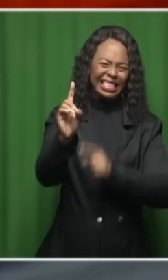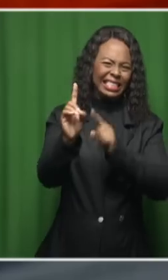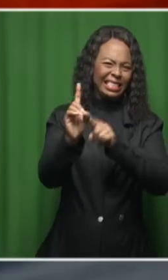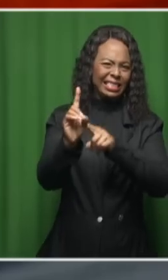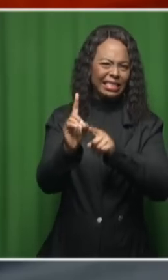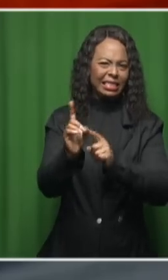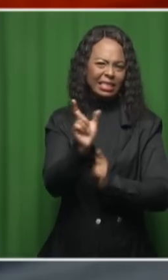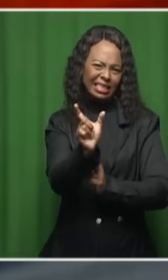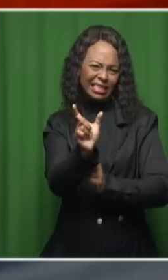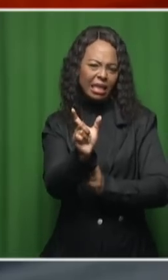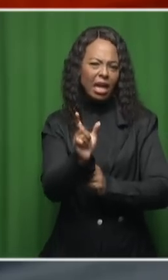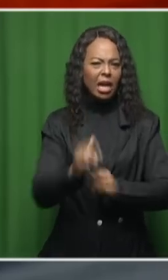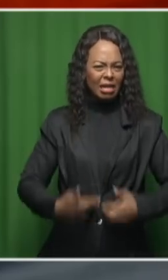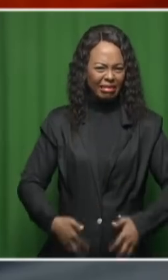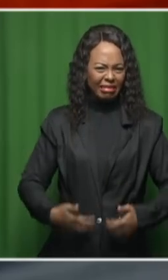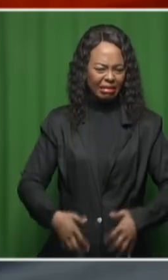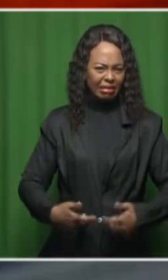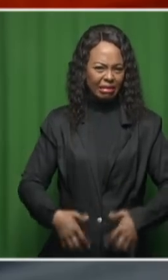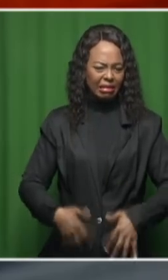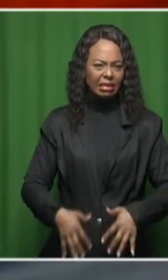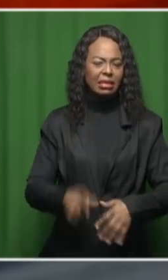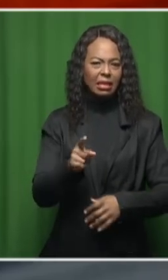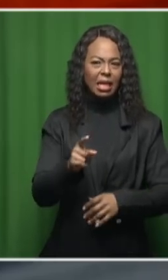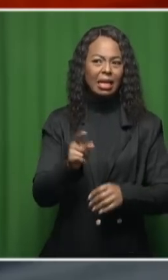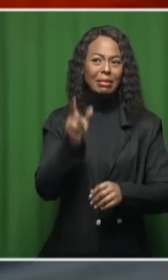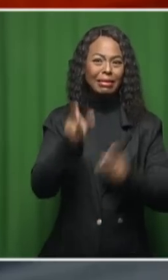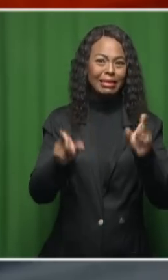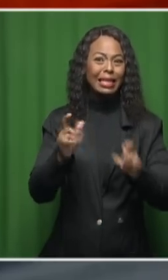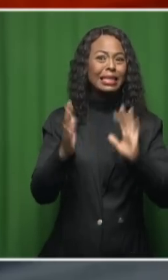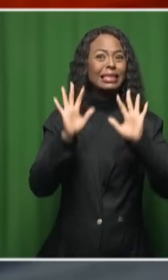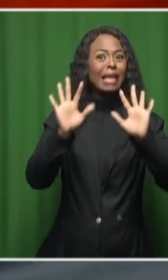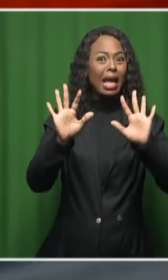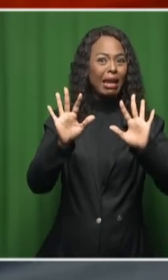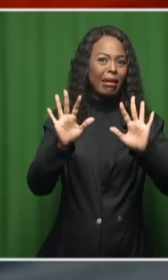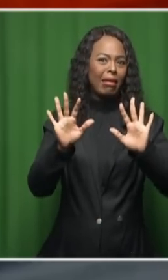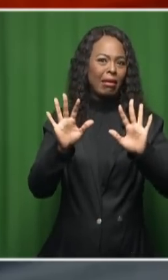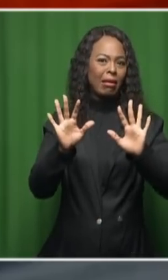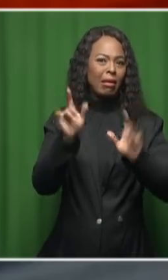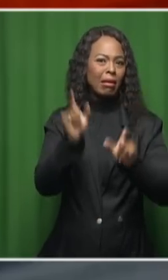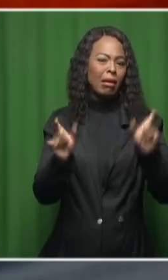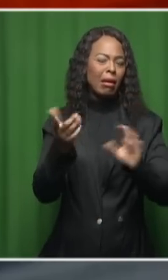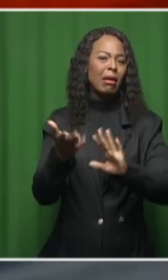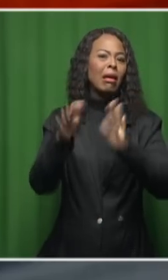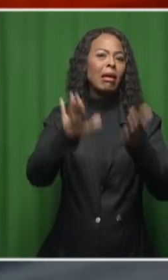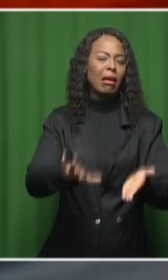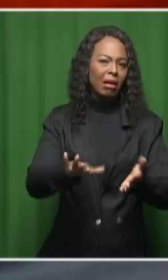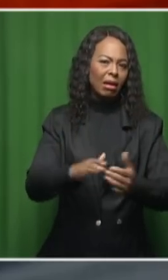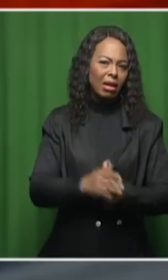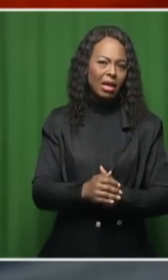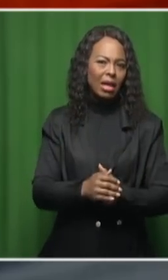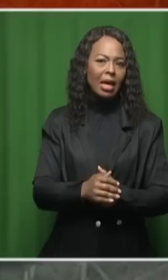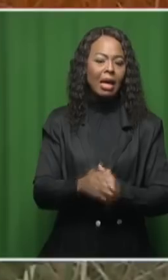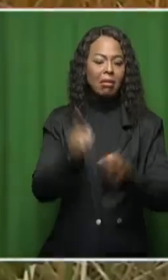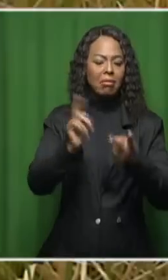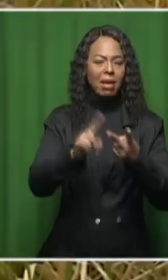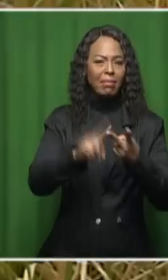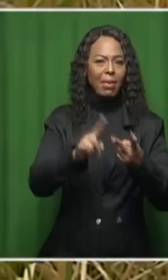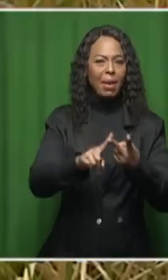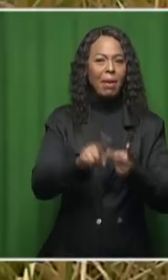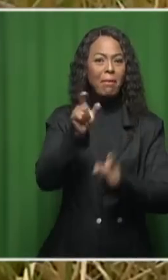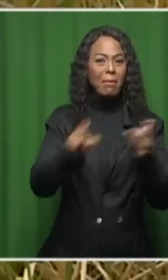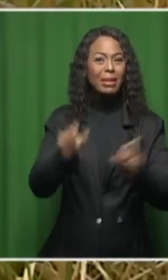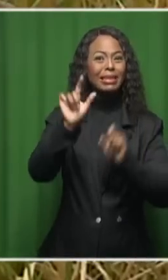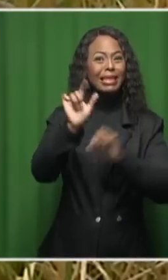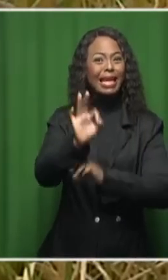absolutely devastating right now. 10 people, and I'm reading reports that the 37 patients that were admitted are in a critical condition.